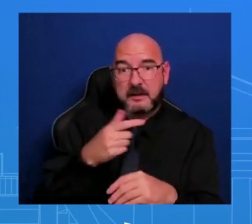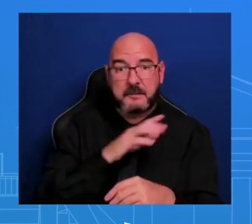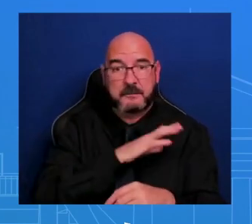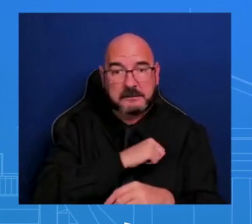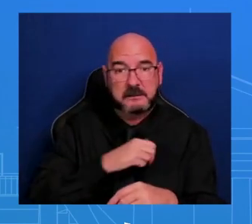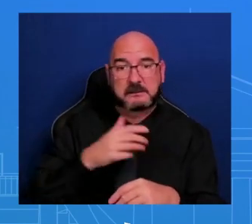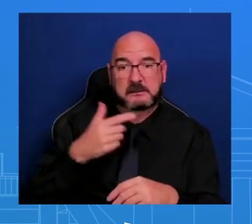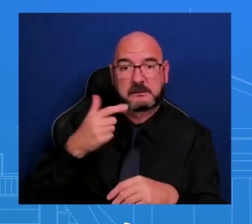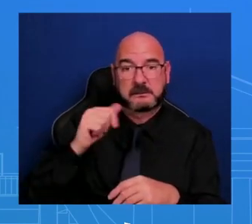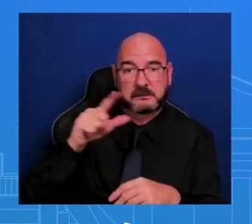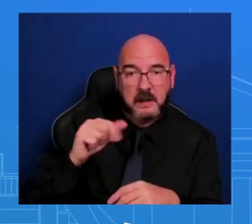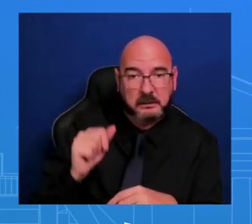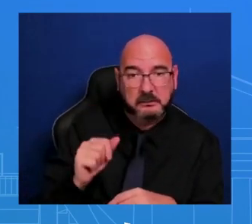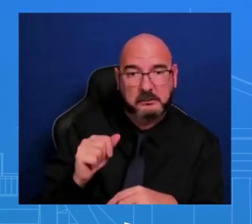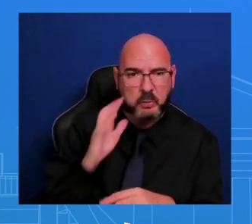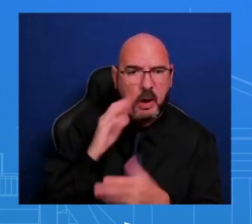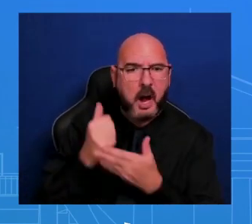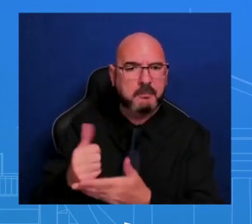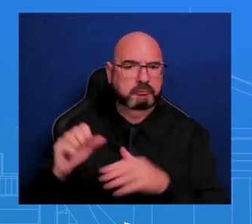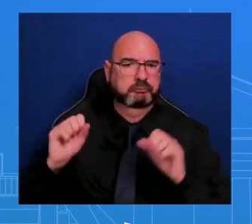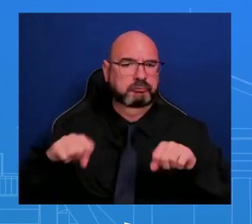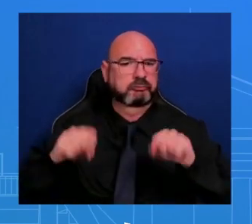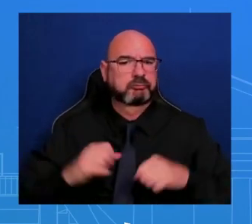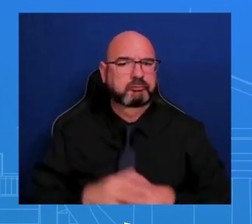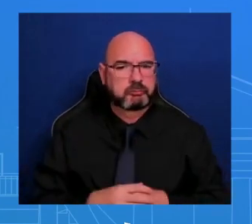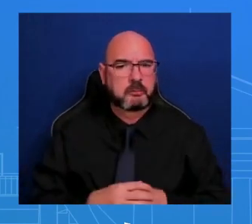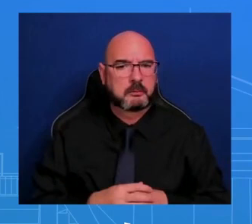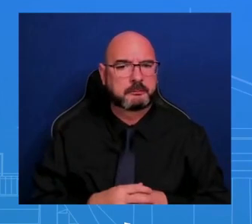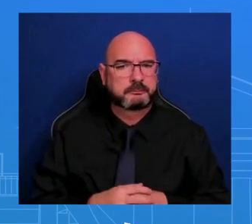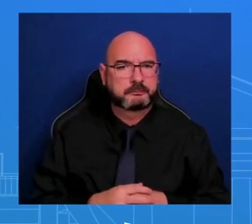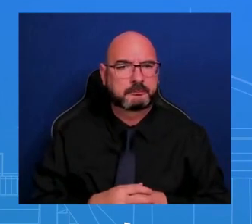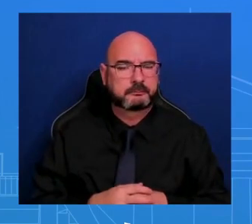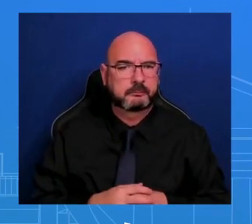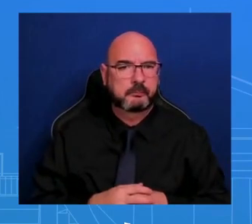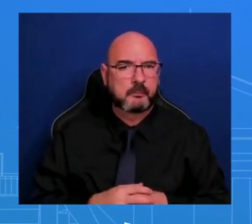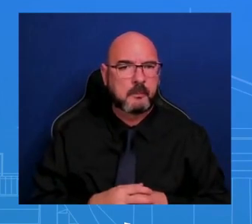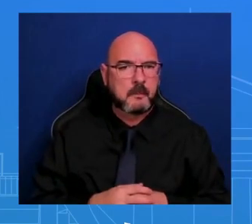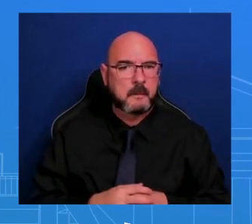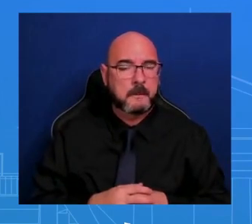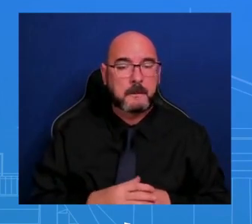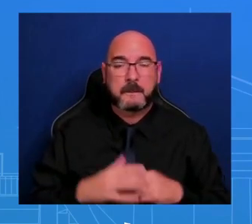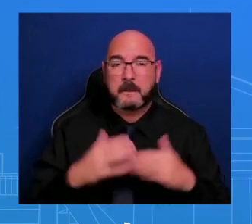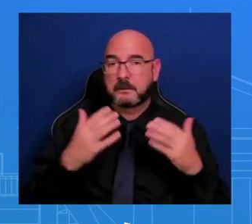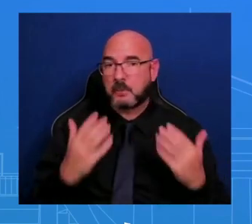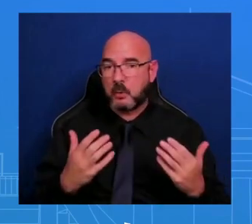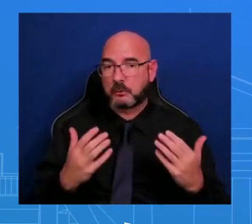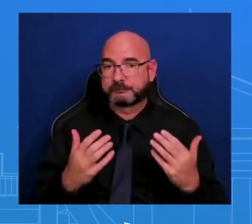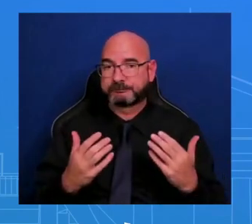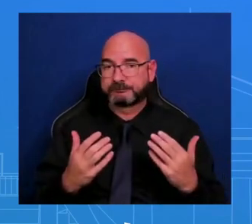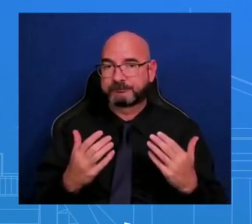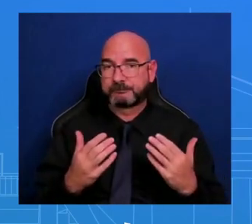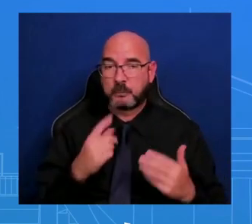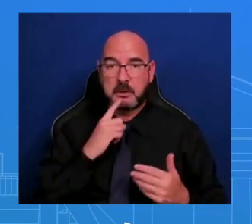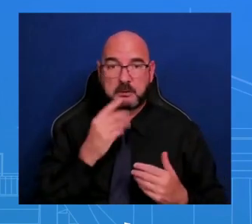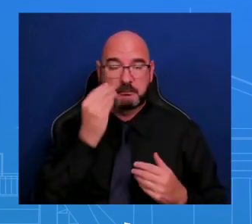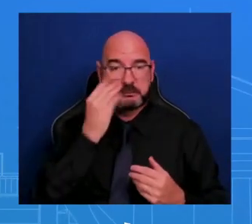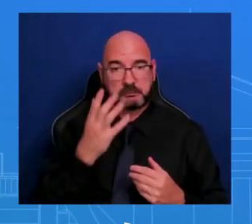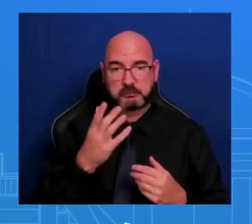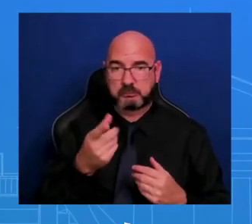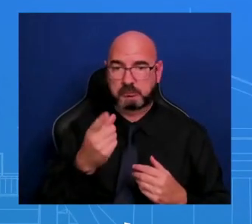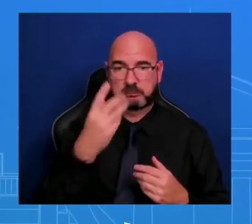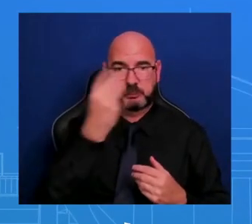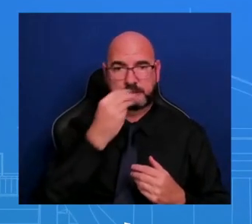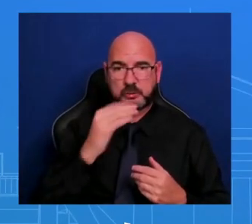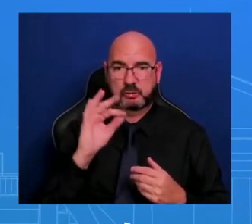only benefits Hamas. That's where we are right now. And I understand the question, but I'm just not going to get ahead of where things are. There's no